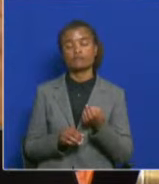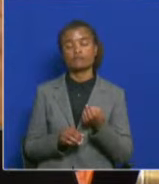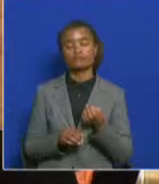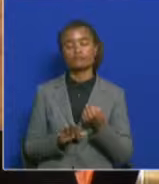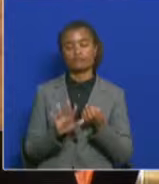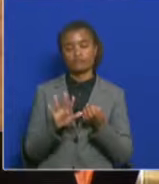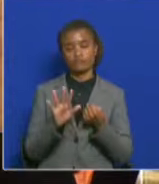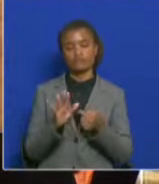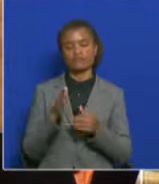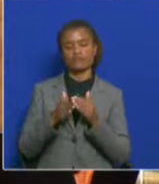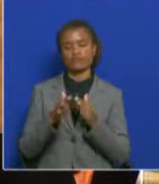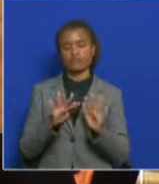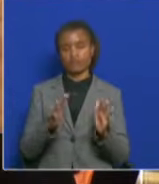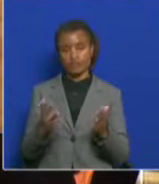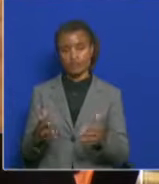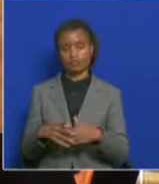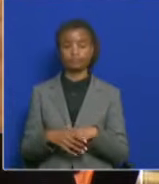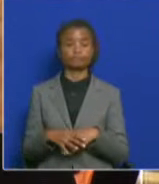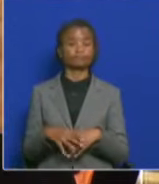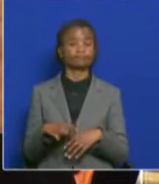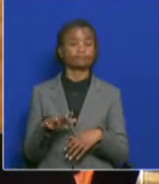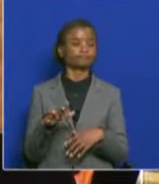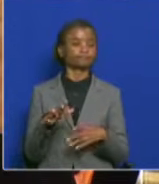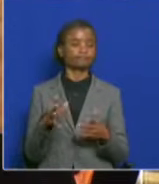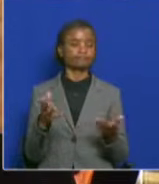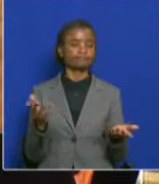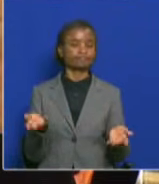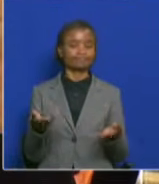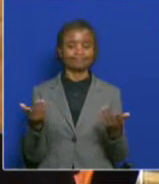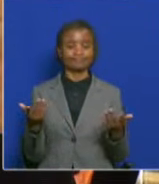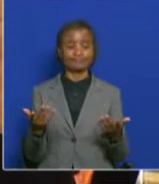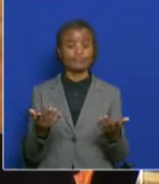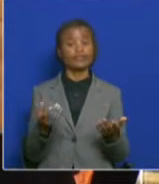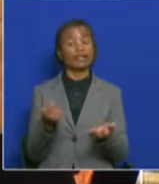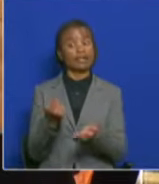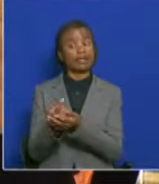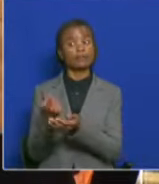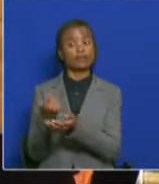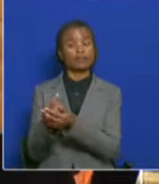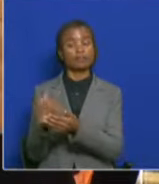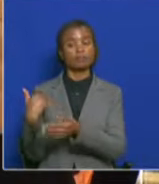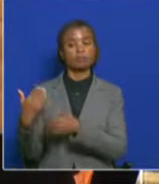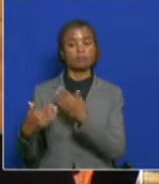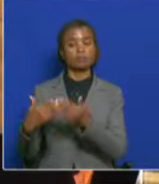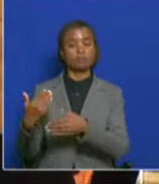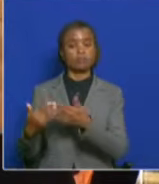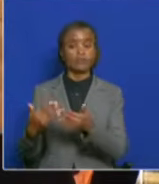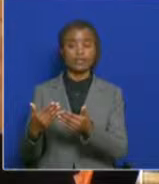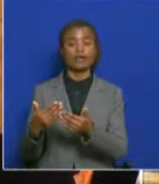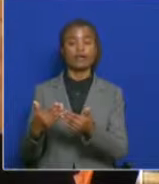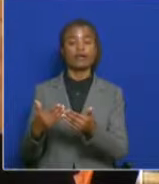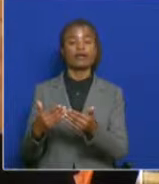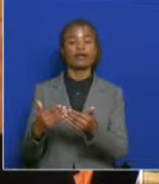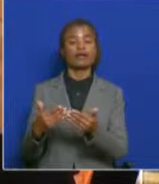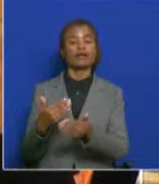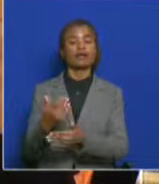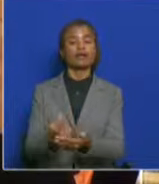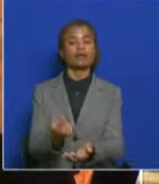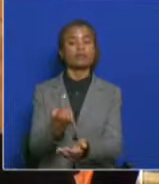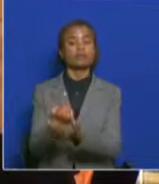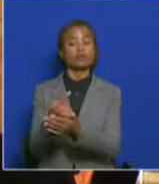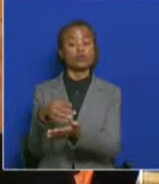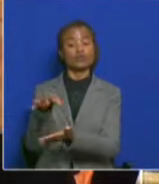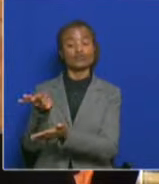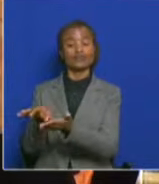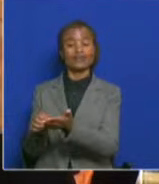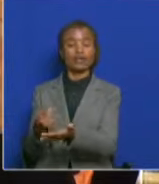don't know at this point what became of the contract, because it's